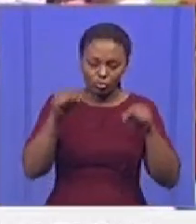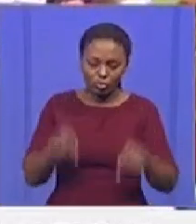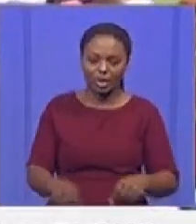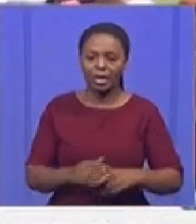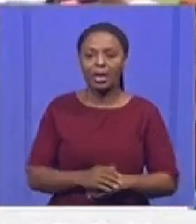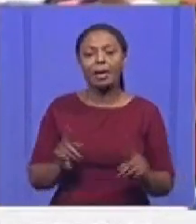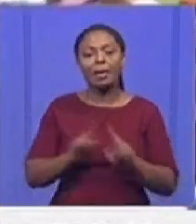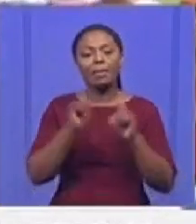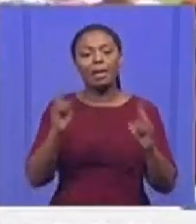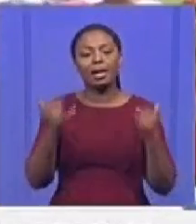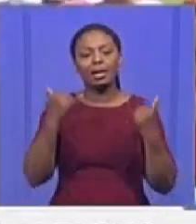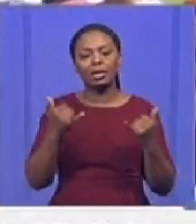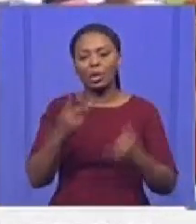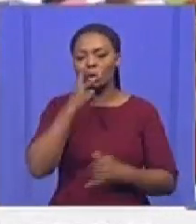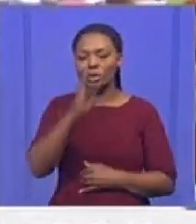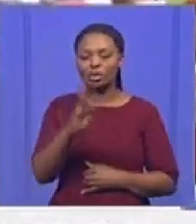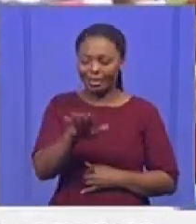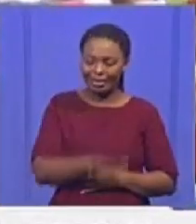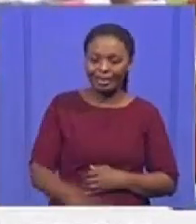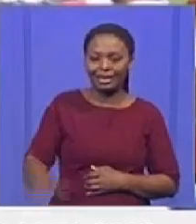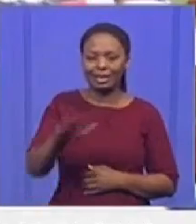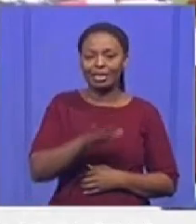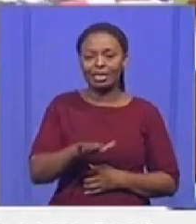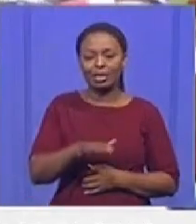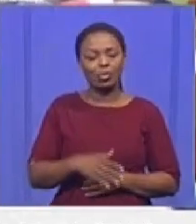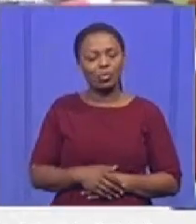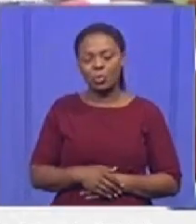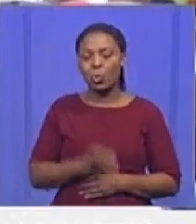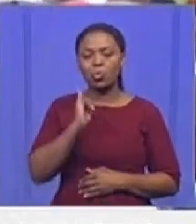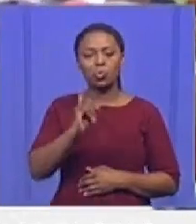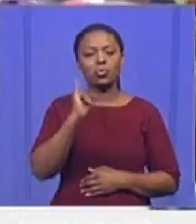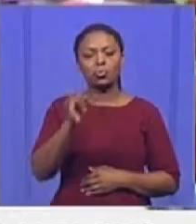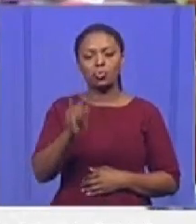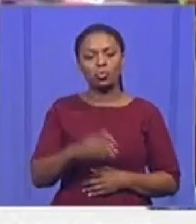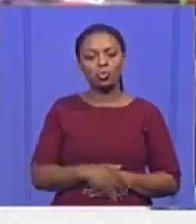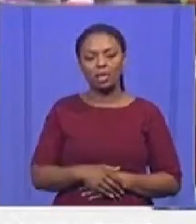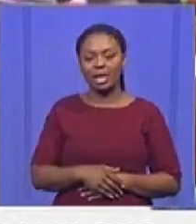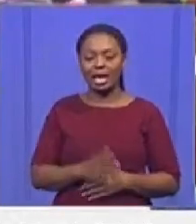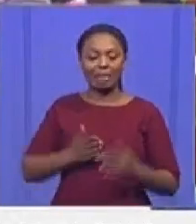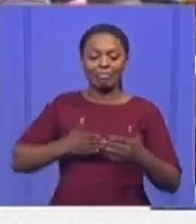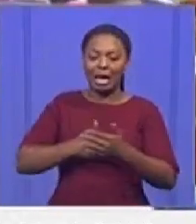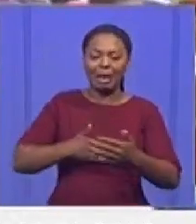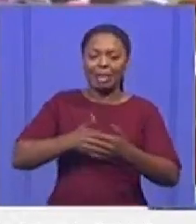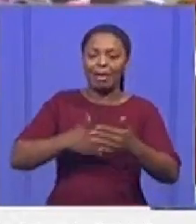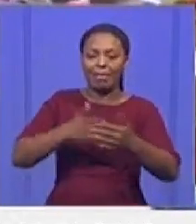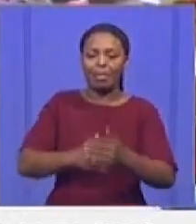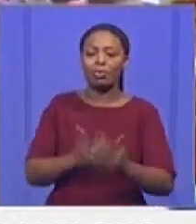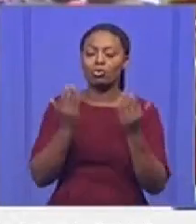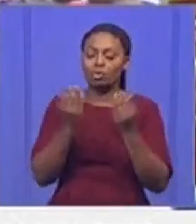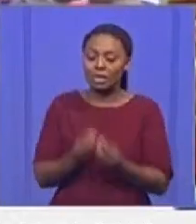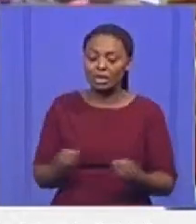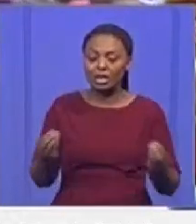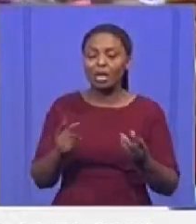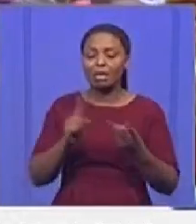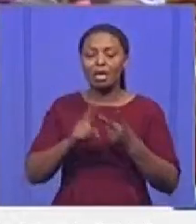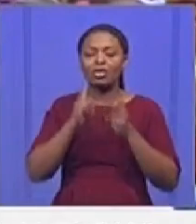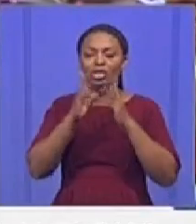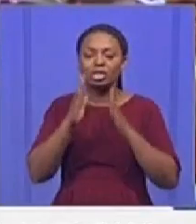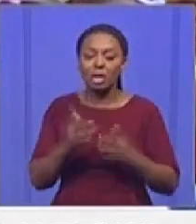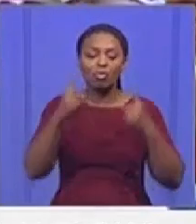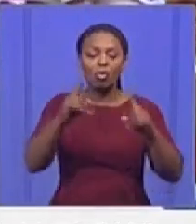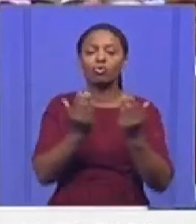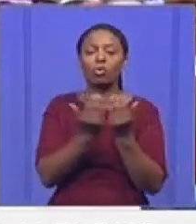But looking at the situation here around Ornok, it is inaccessible. So teachers cannot reach to schools here, as well as the